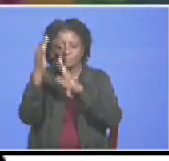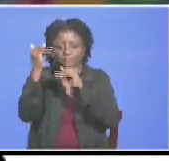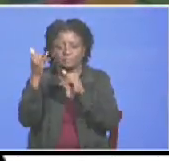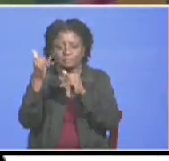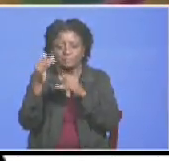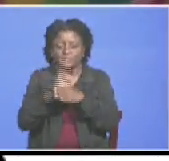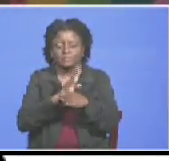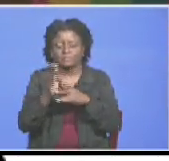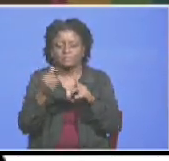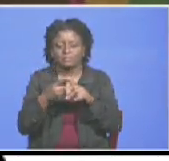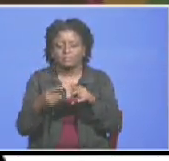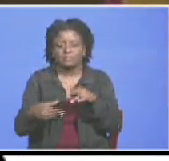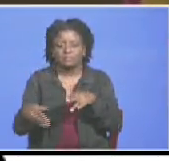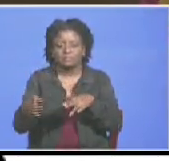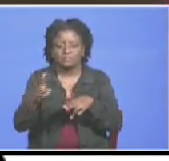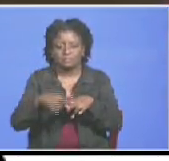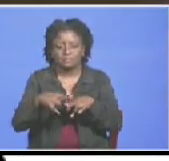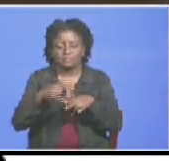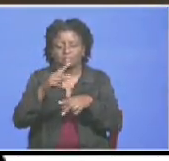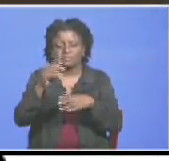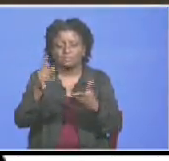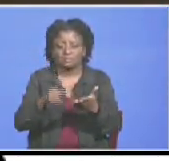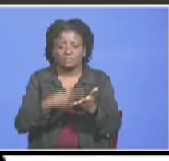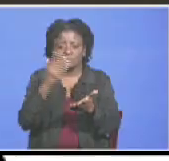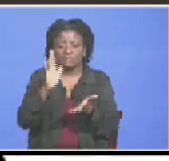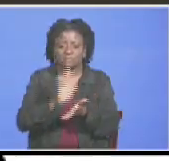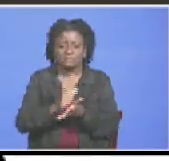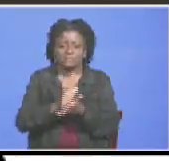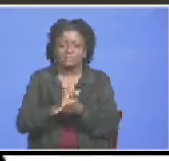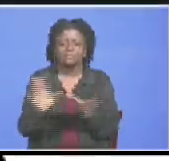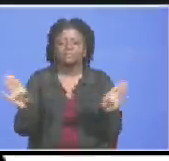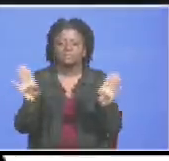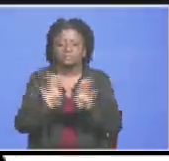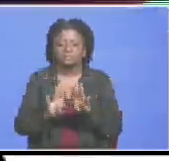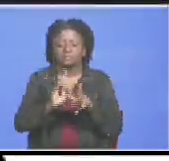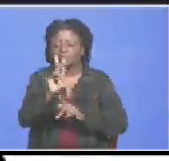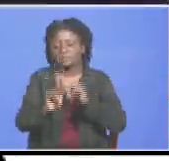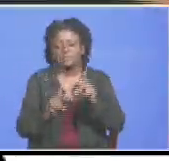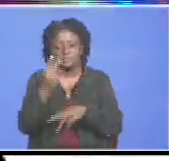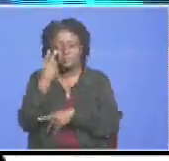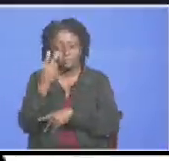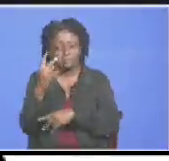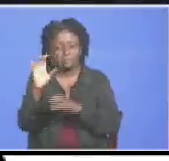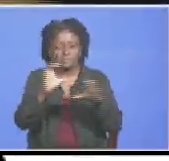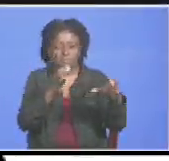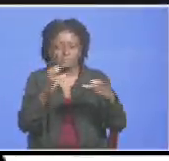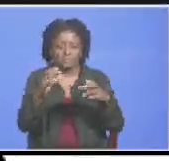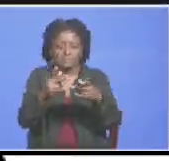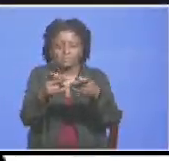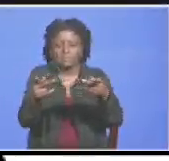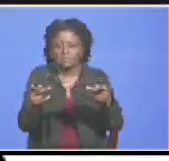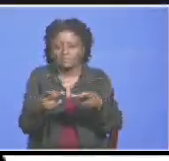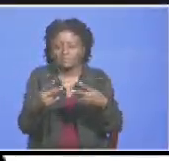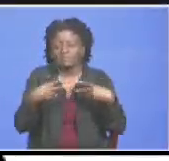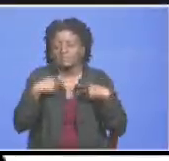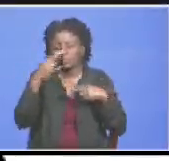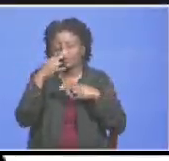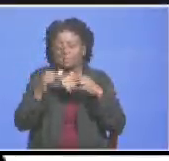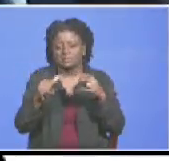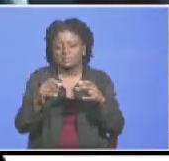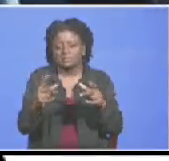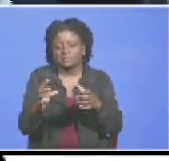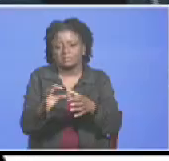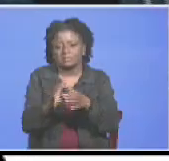to pick up when schools close. Alberts added that people see the Carnival as a place to have fun and bond with family